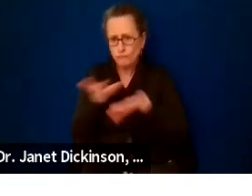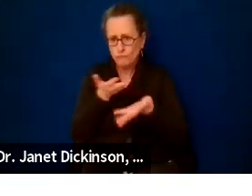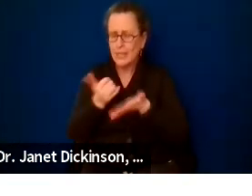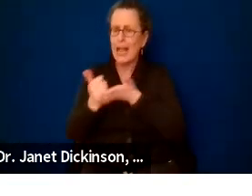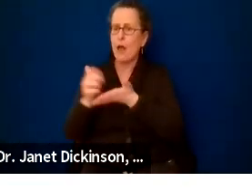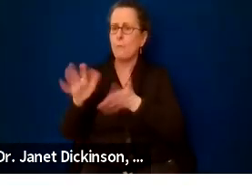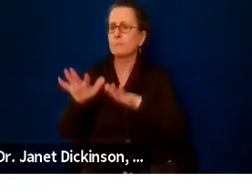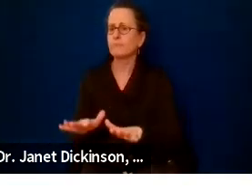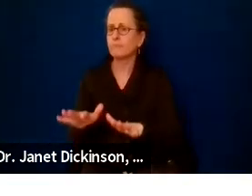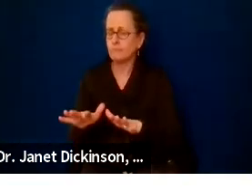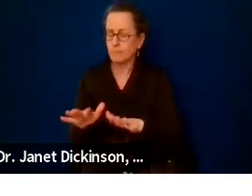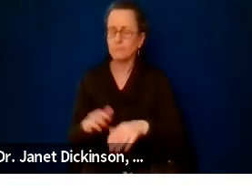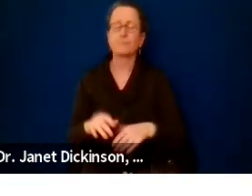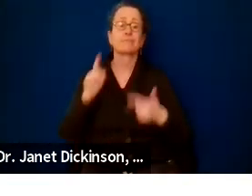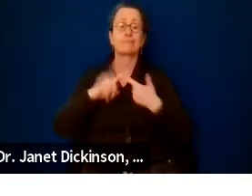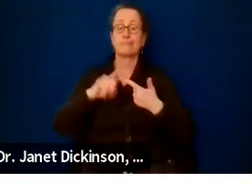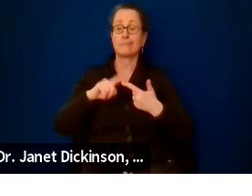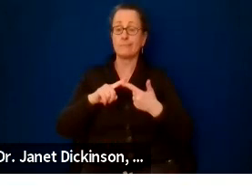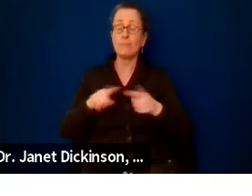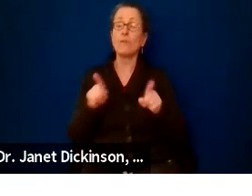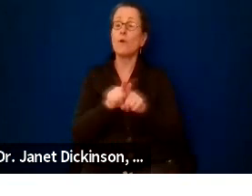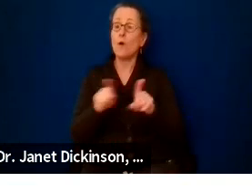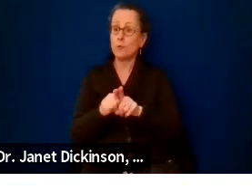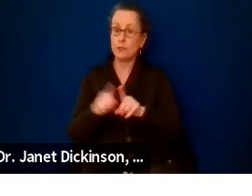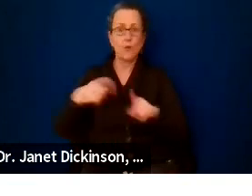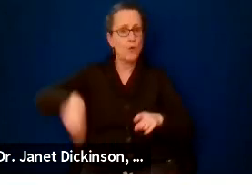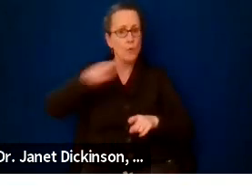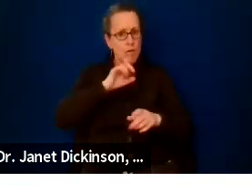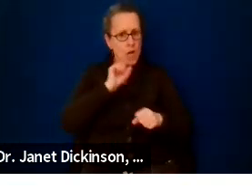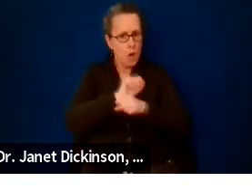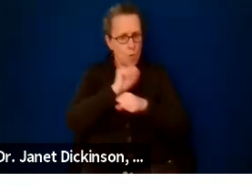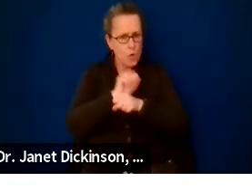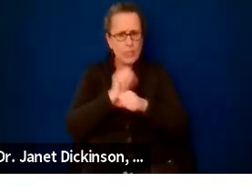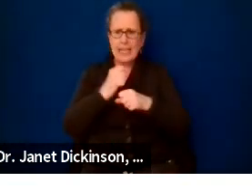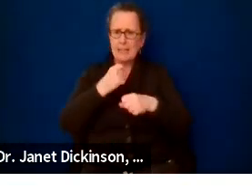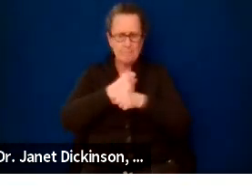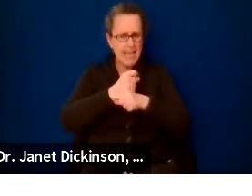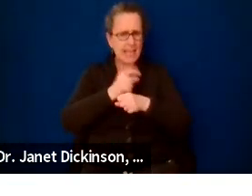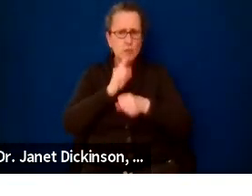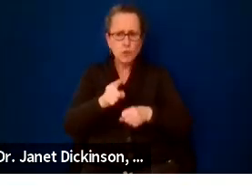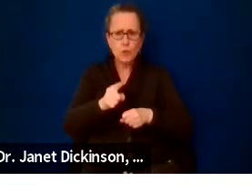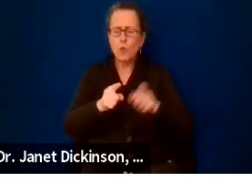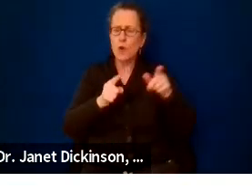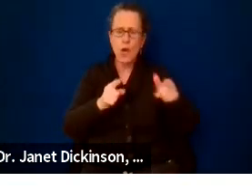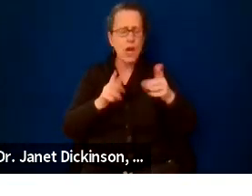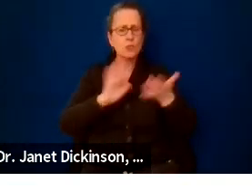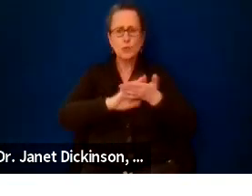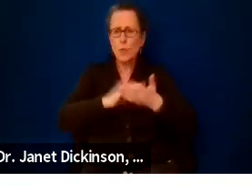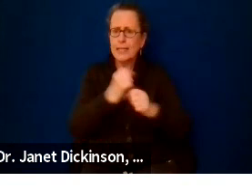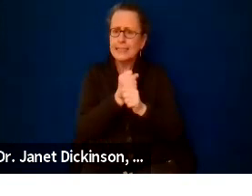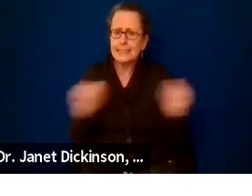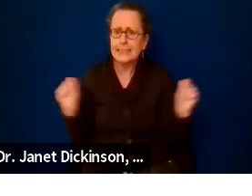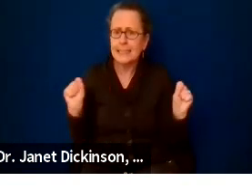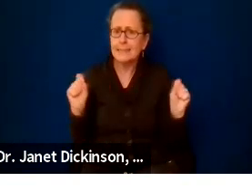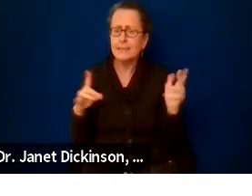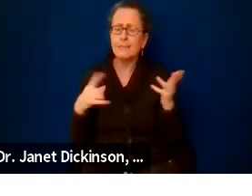school so that they can do it in a way that is safe and get them into small groups immediately to be able to make sure